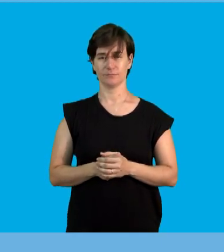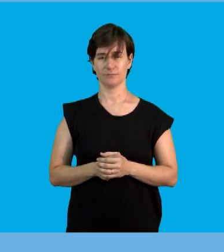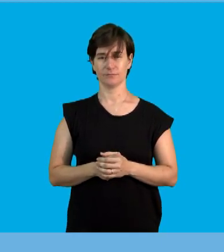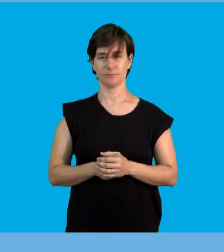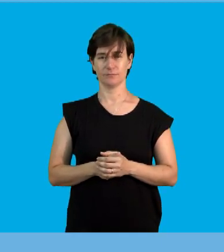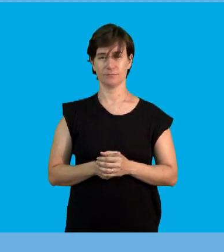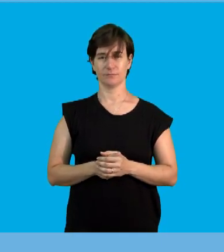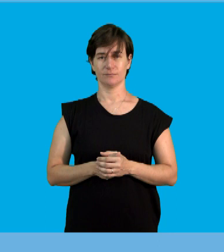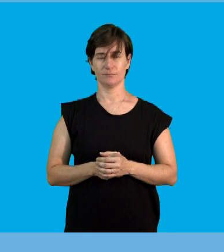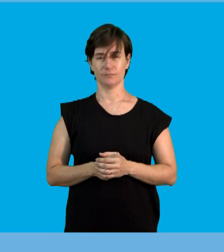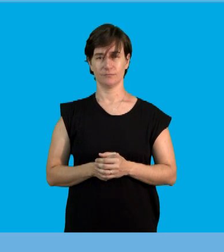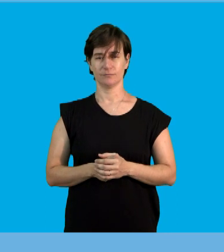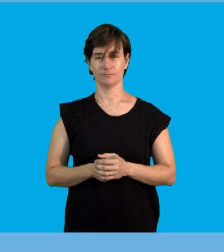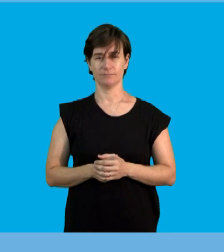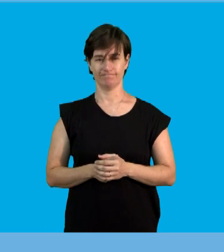current.